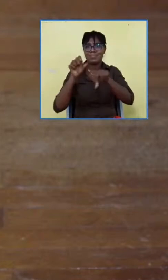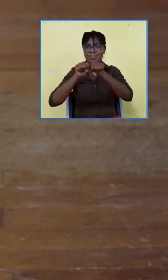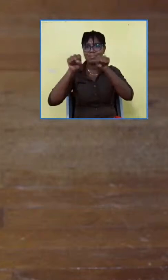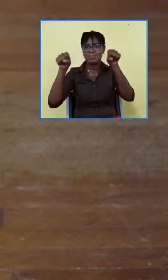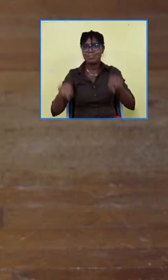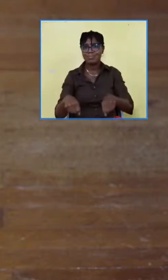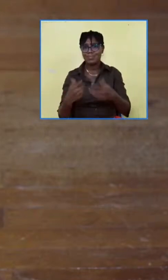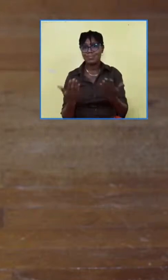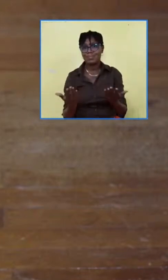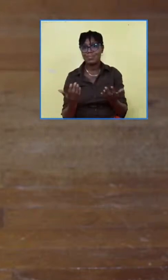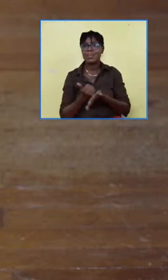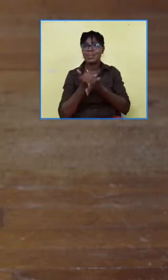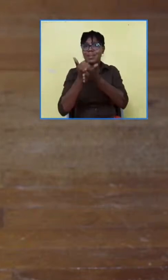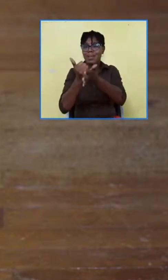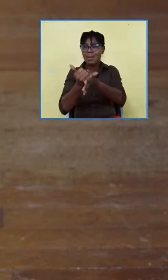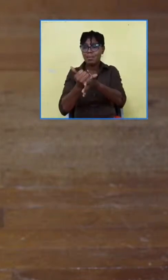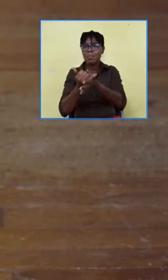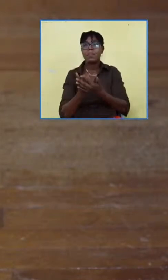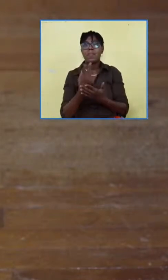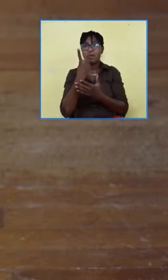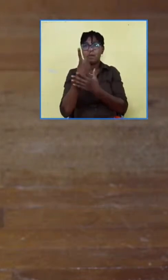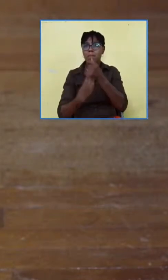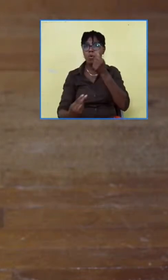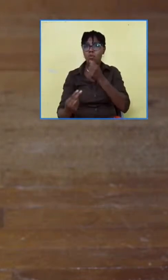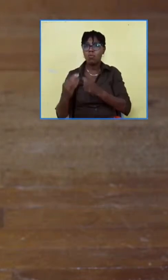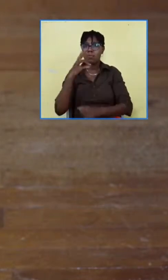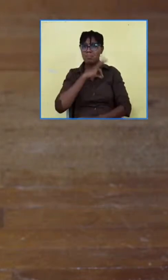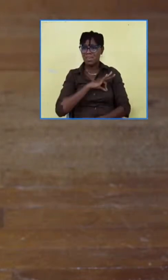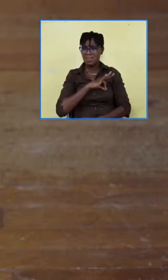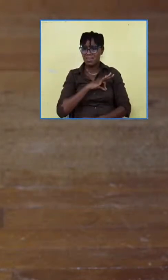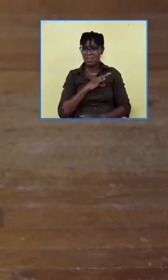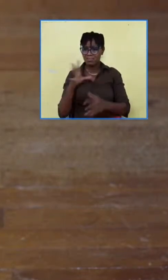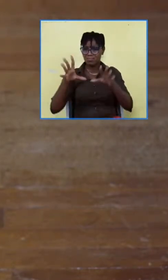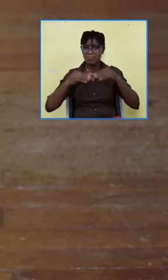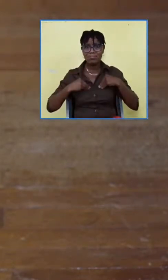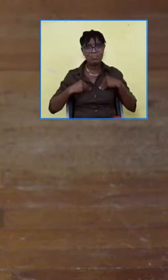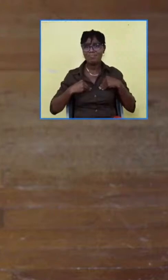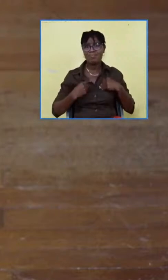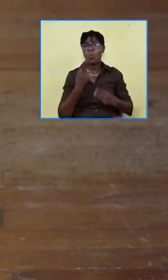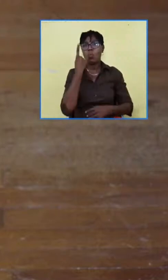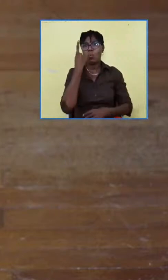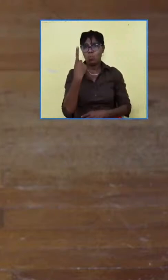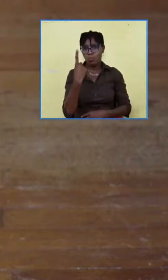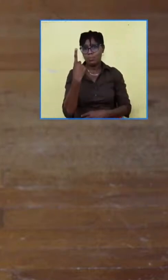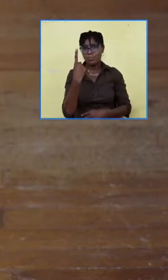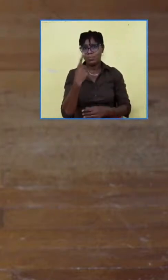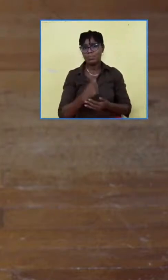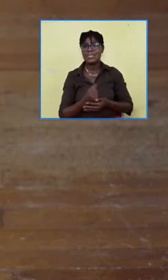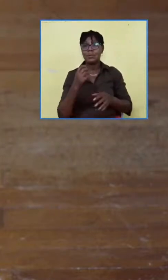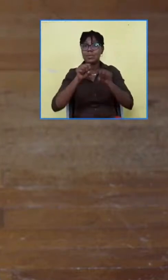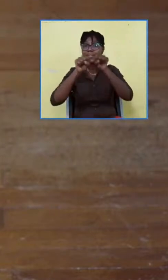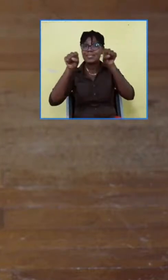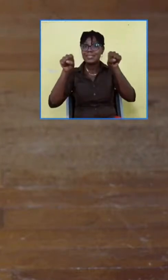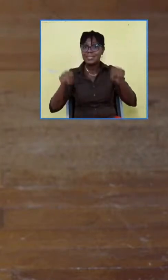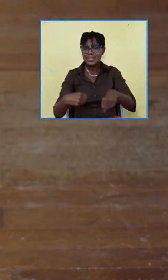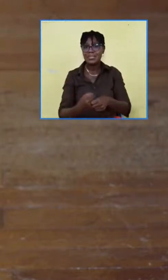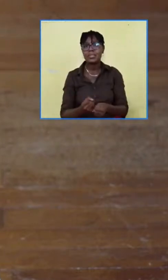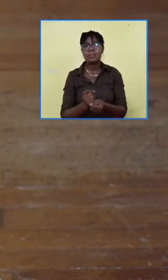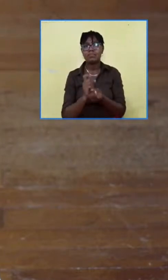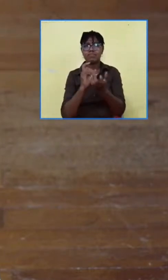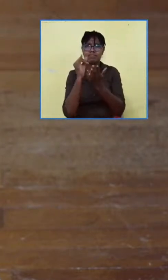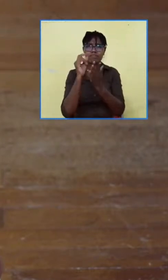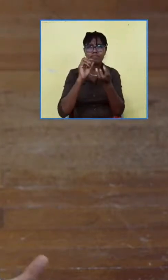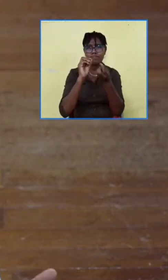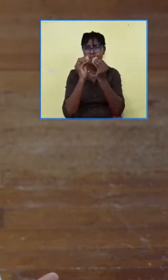systems where you can't get 2 benefits if you only should get 1. Right? So we want to have systems that are designed in a way that there are no benefits, there